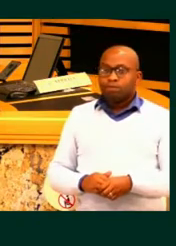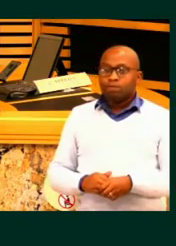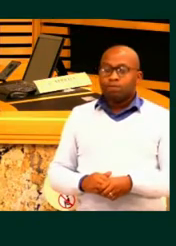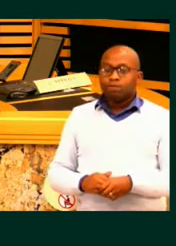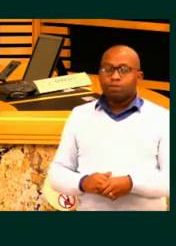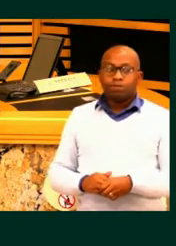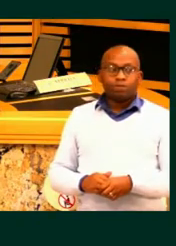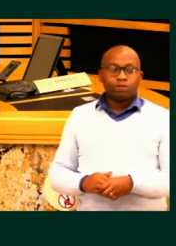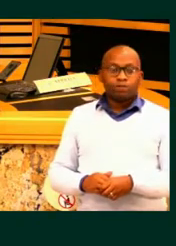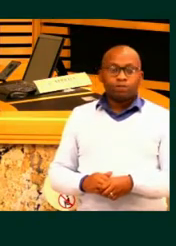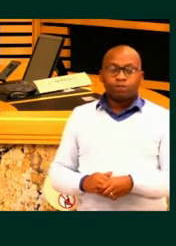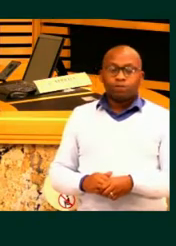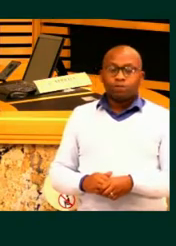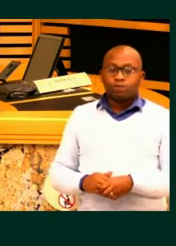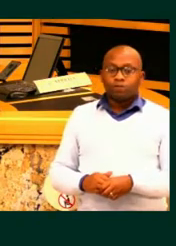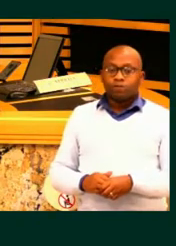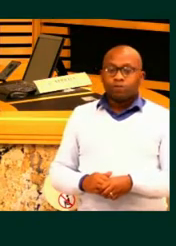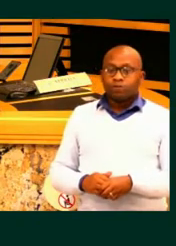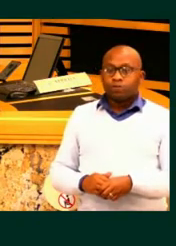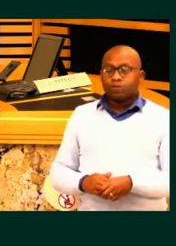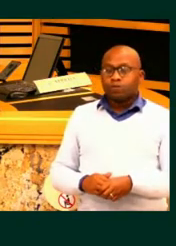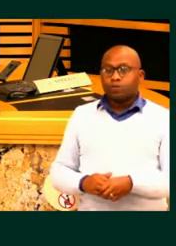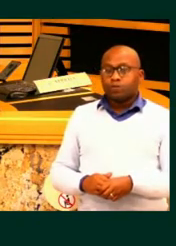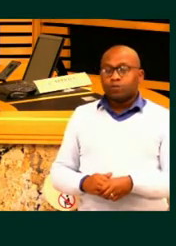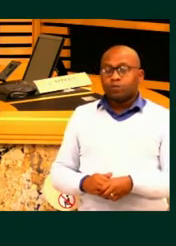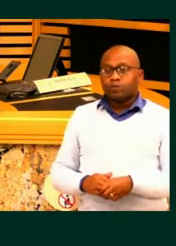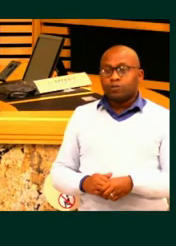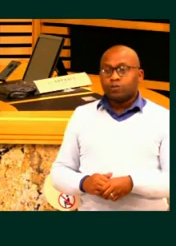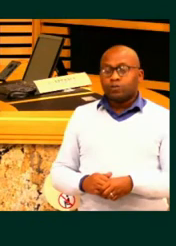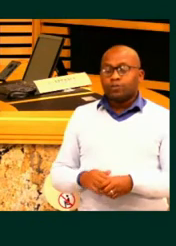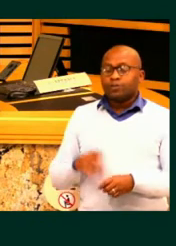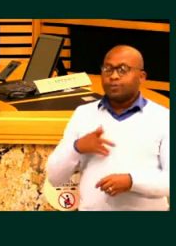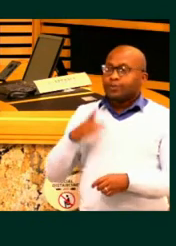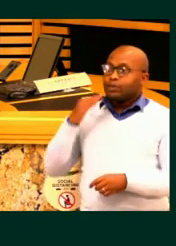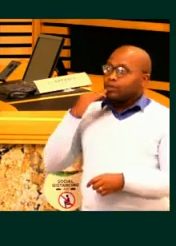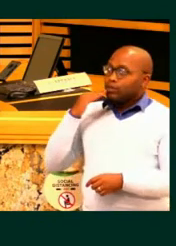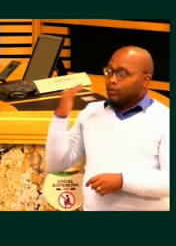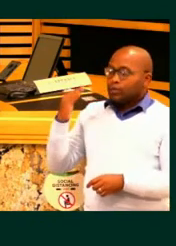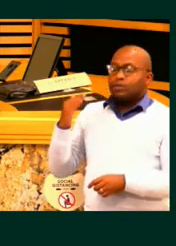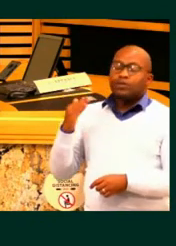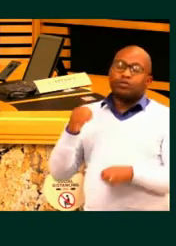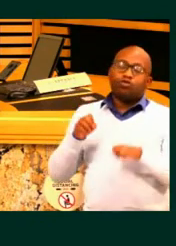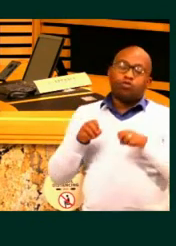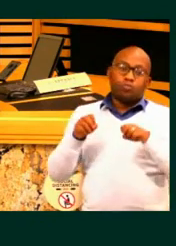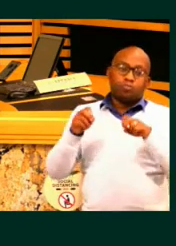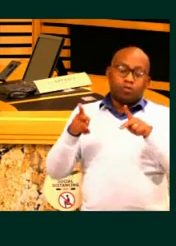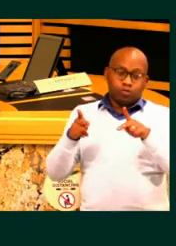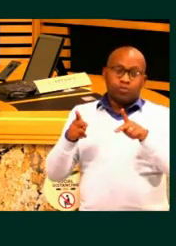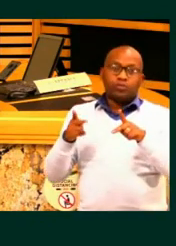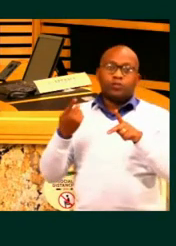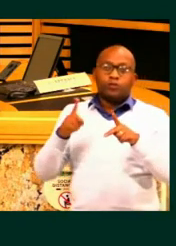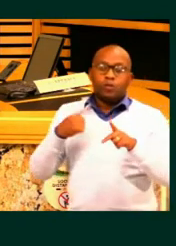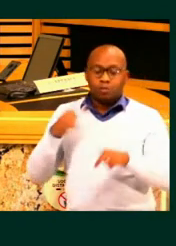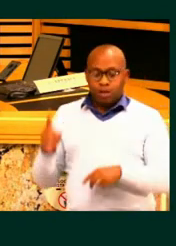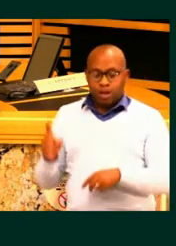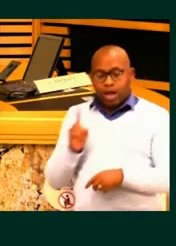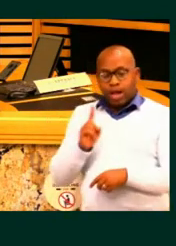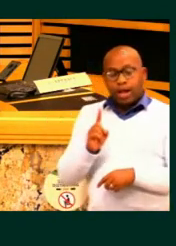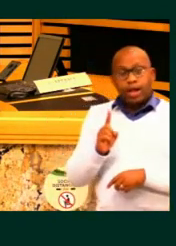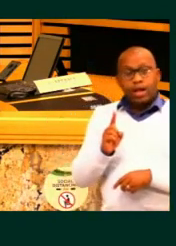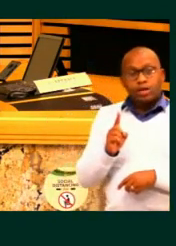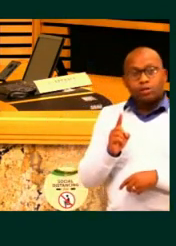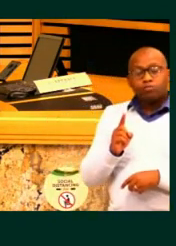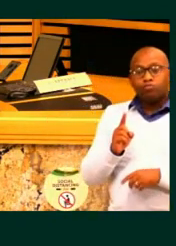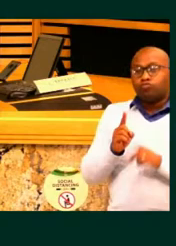dang ER honorable Deputy chair of chairs thank you very much for the opportunity to introduce the debate on